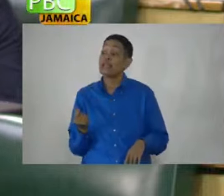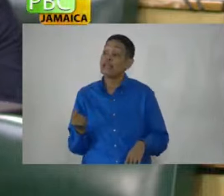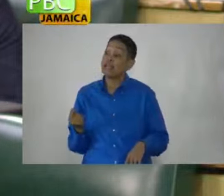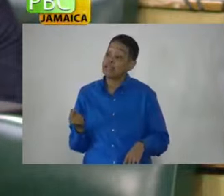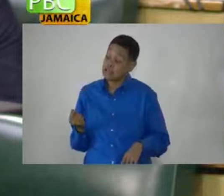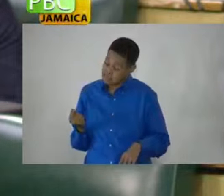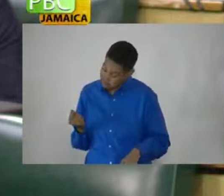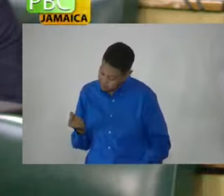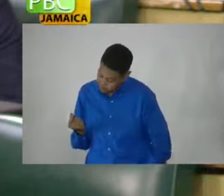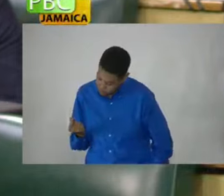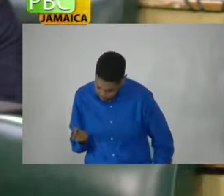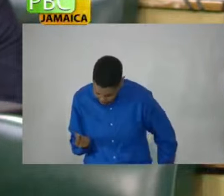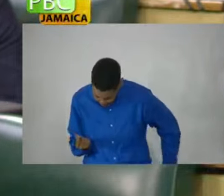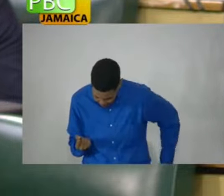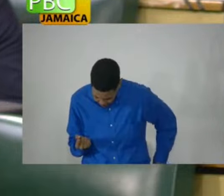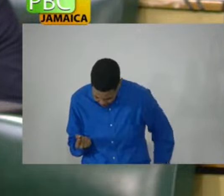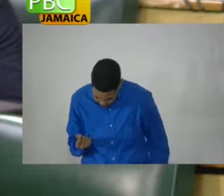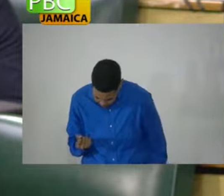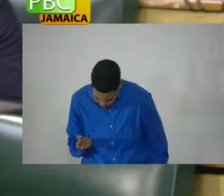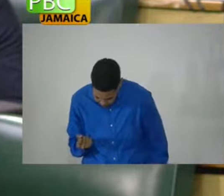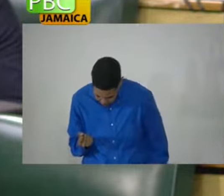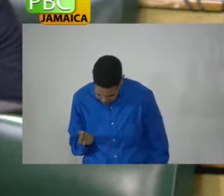from the